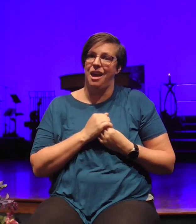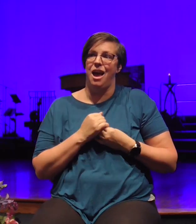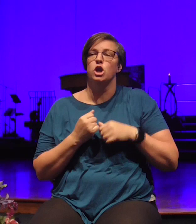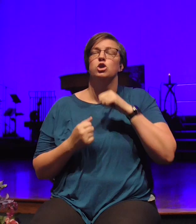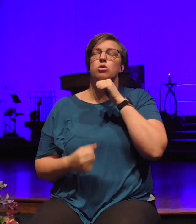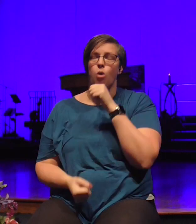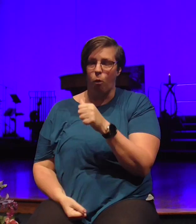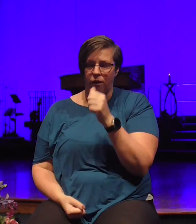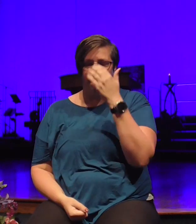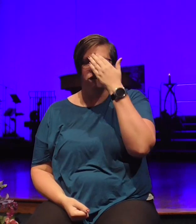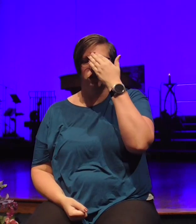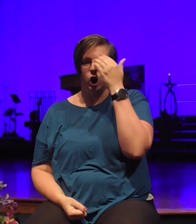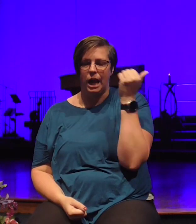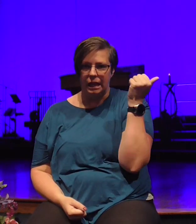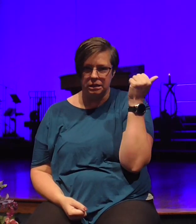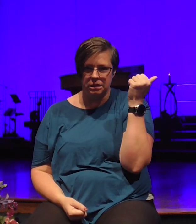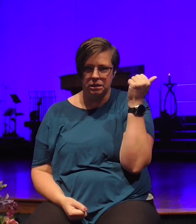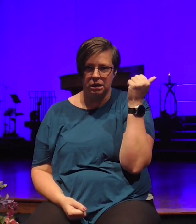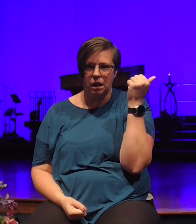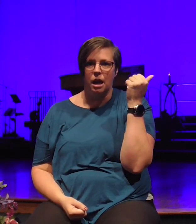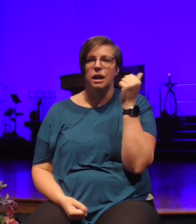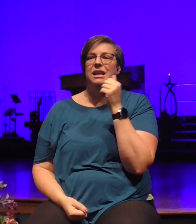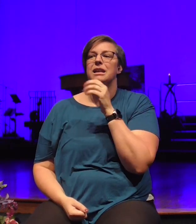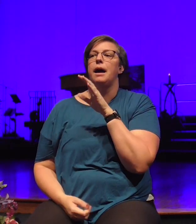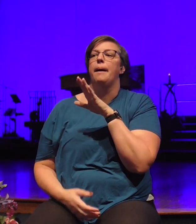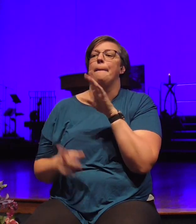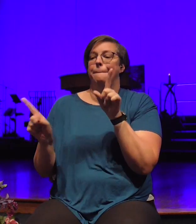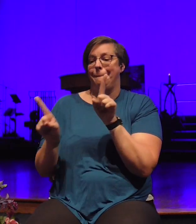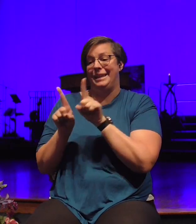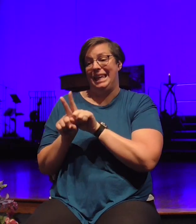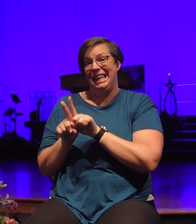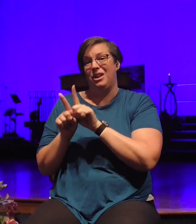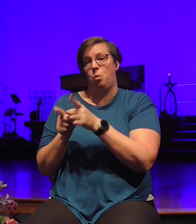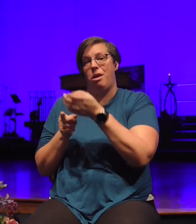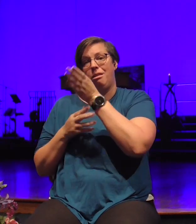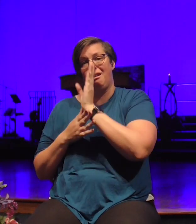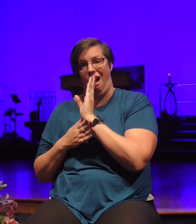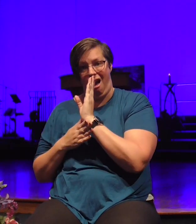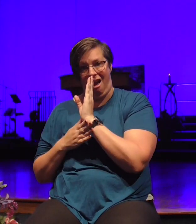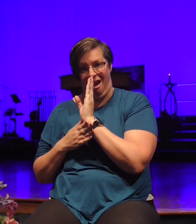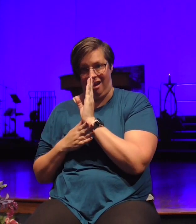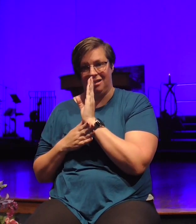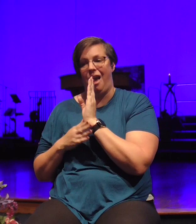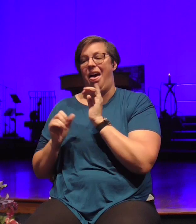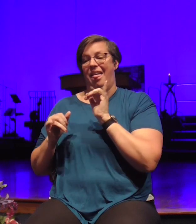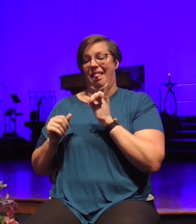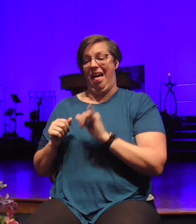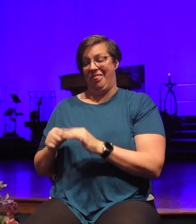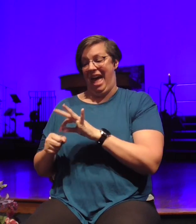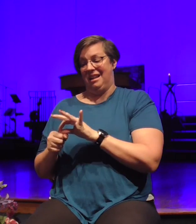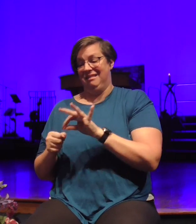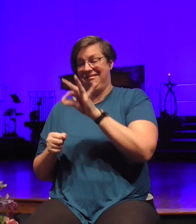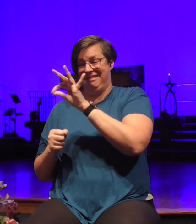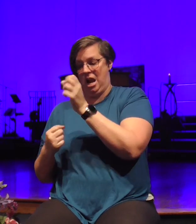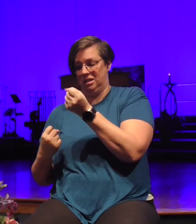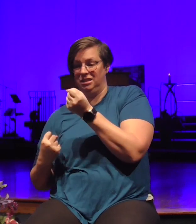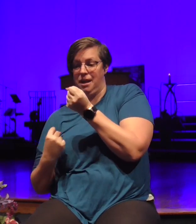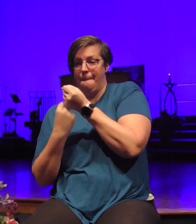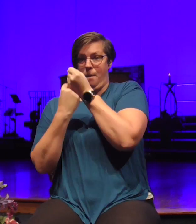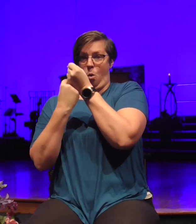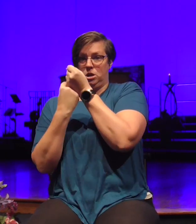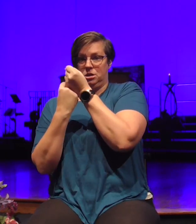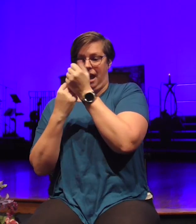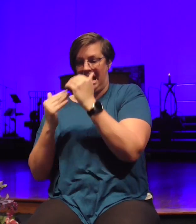Don't forget to be with God and allow that presence to support and uplift